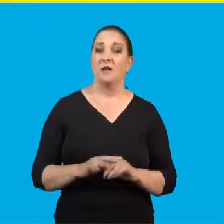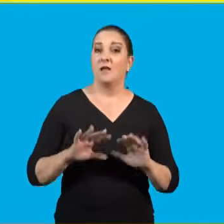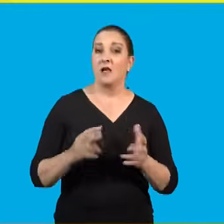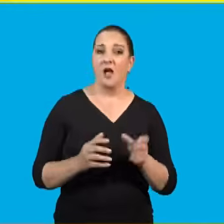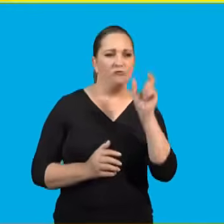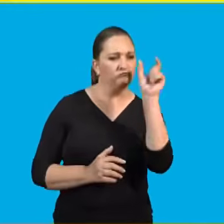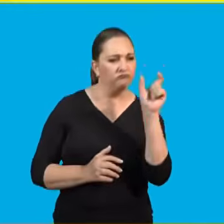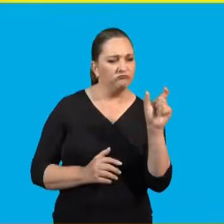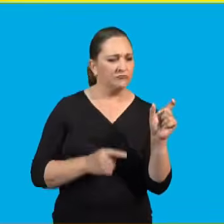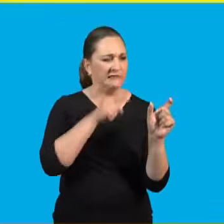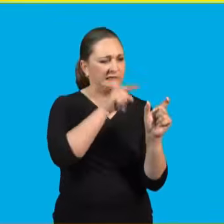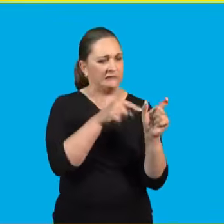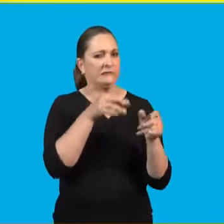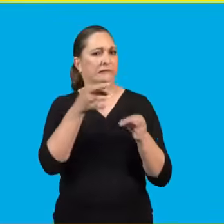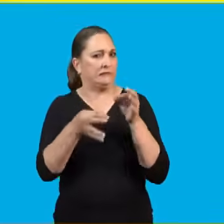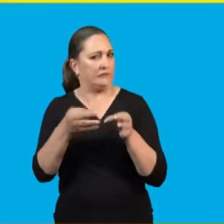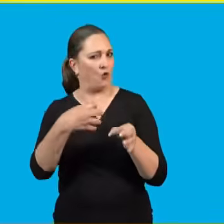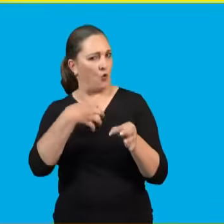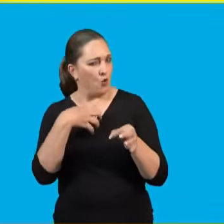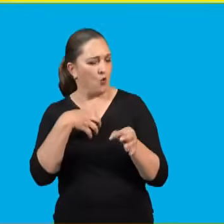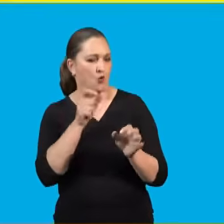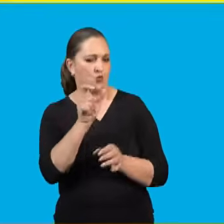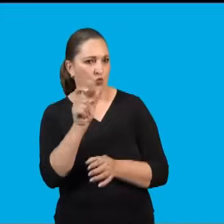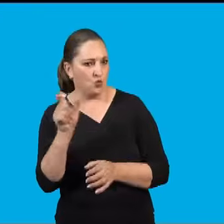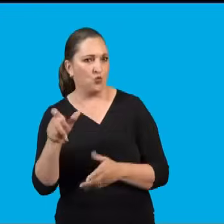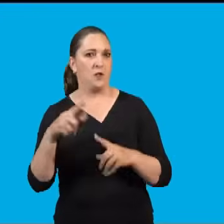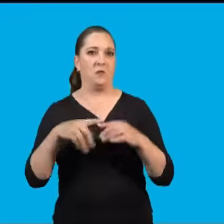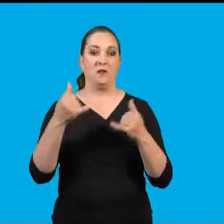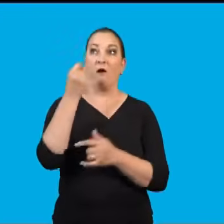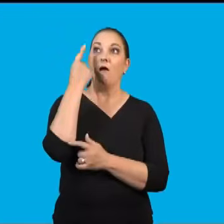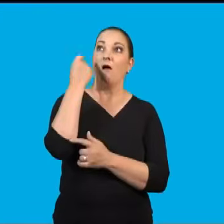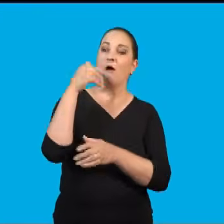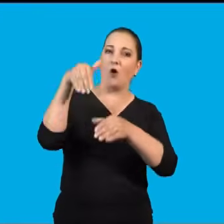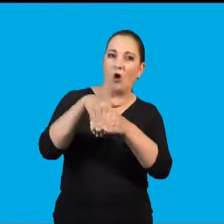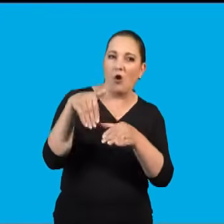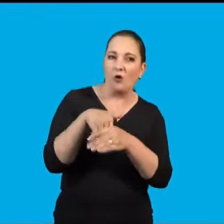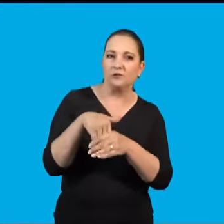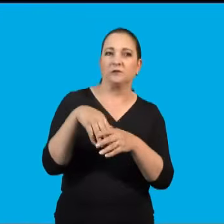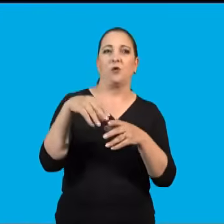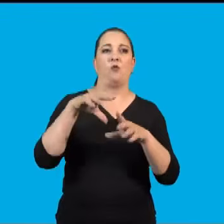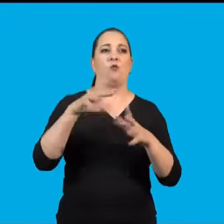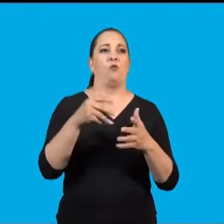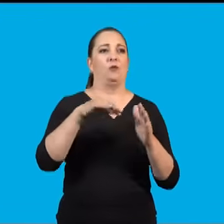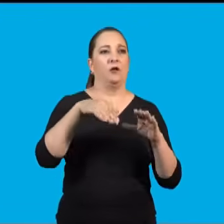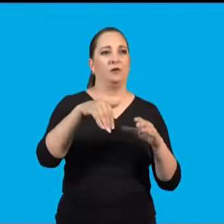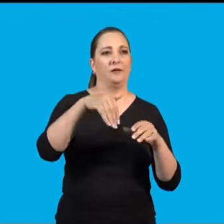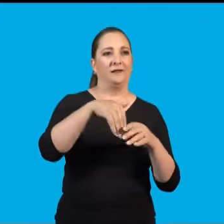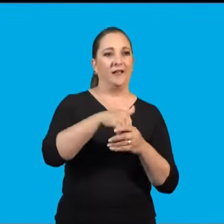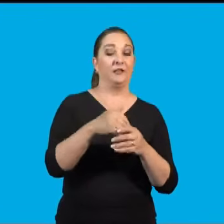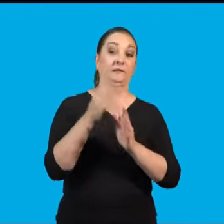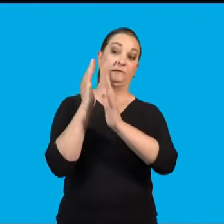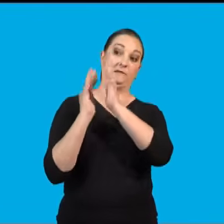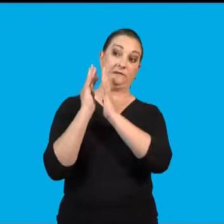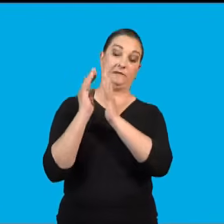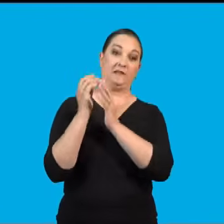like how to define words in your own words, how to understand historical concepts, analyzing posters, interpreting